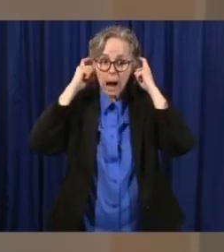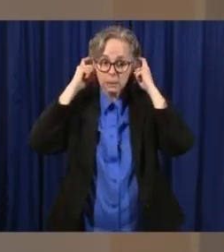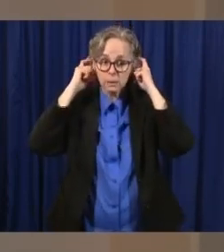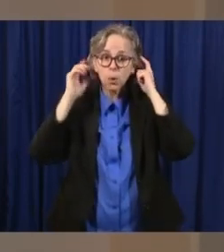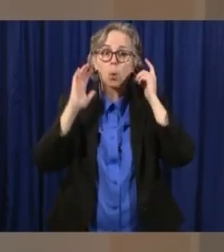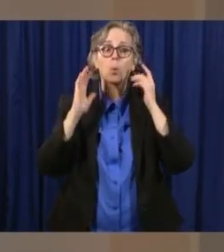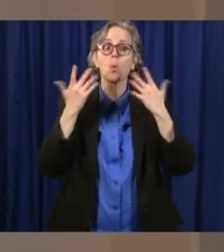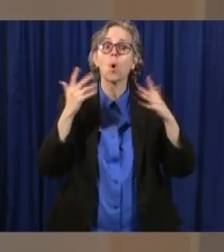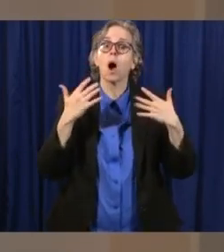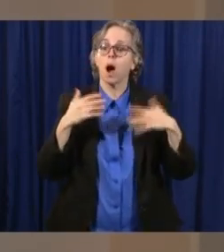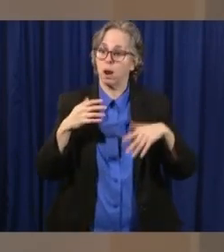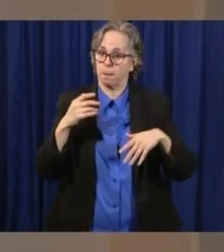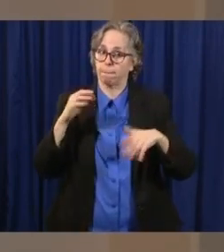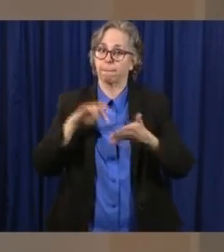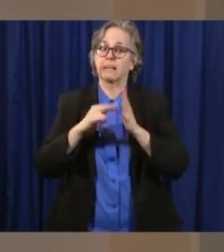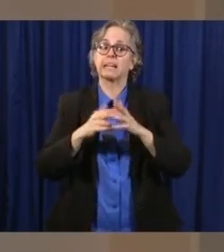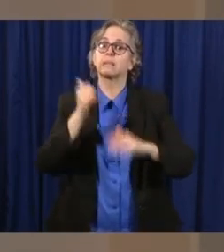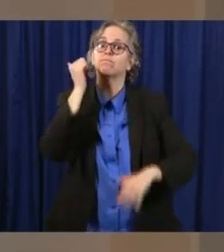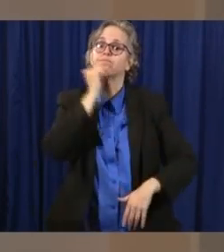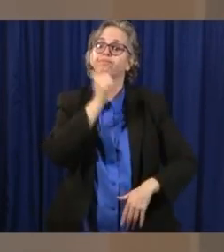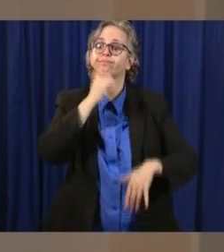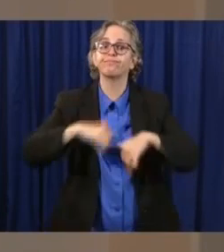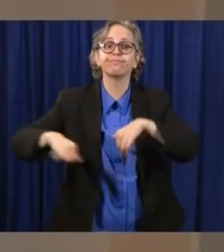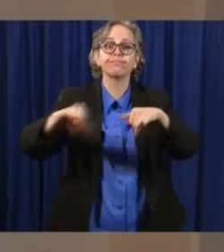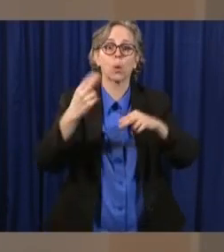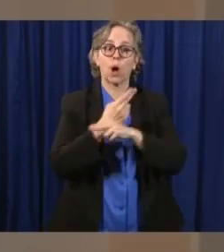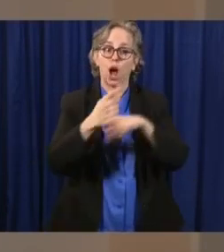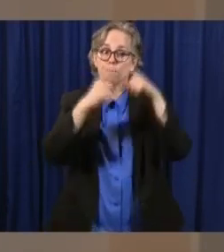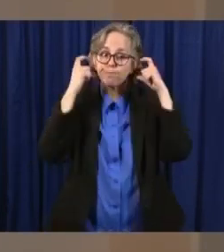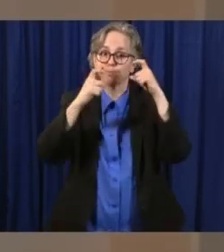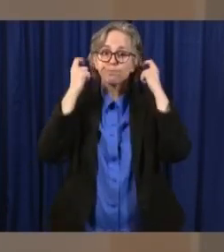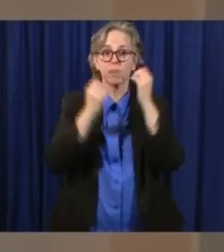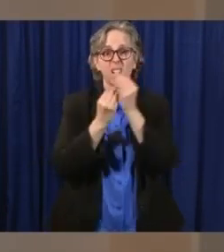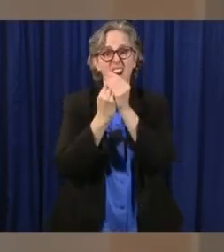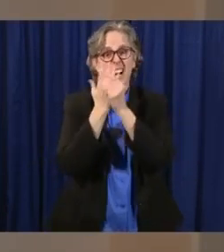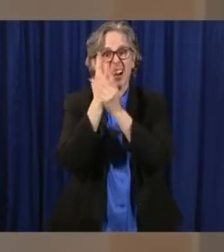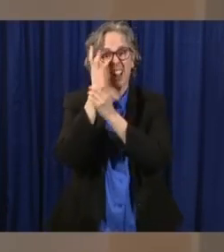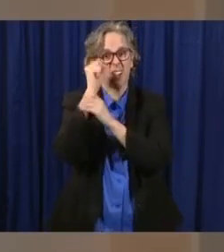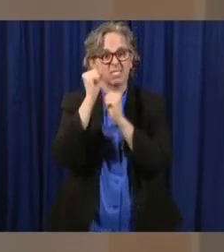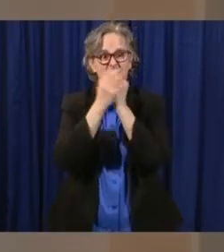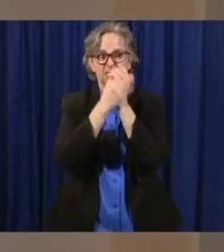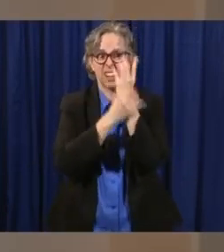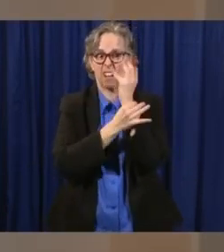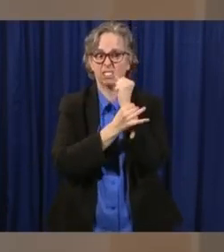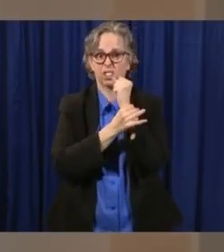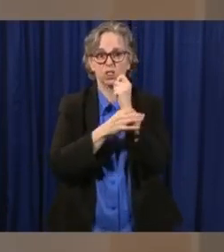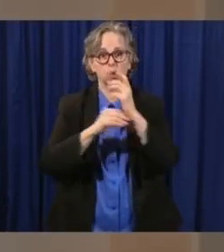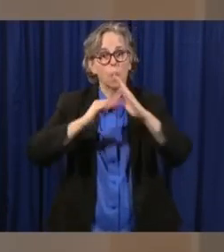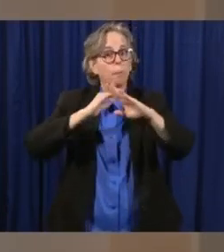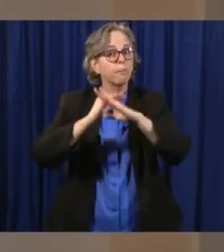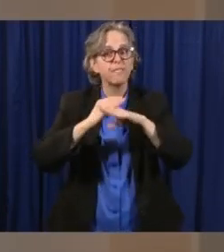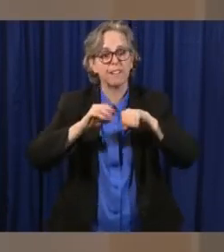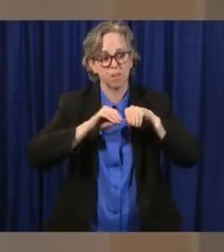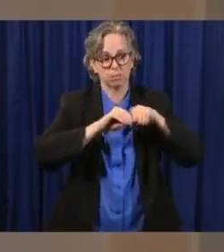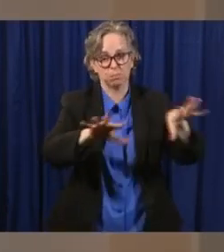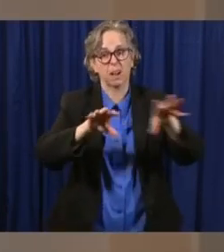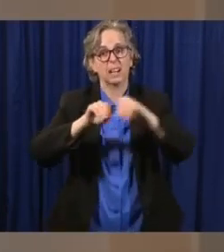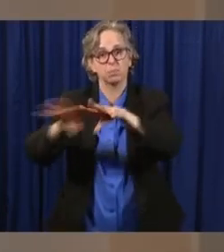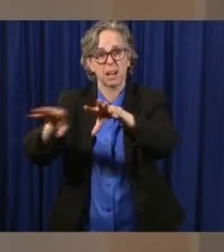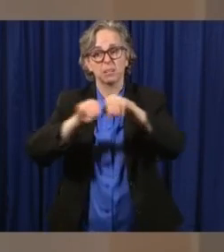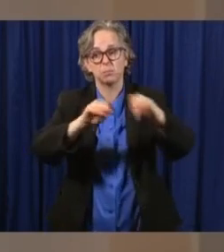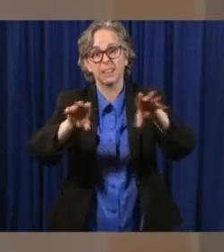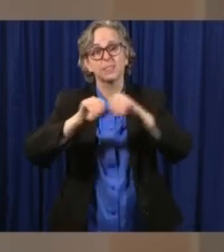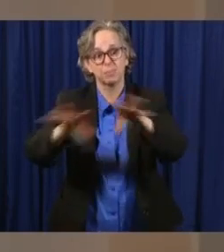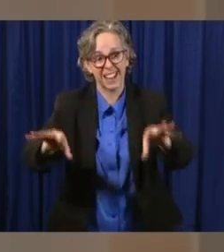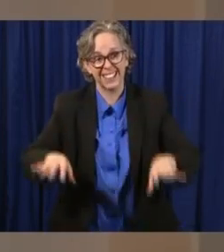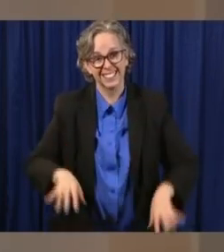to control the spread, gloves too. And as I have to smile a little bit, don't be